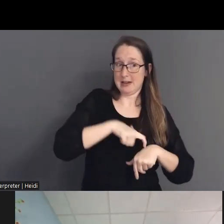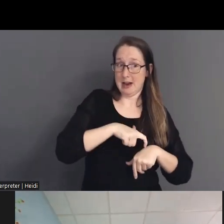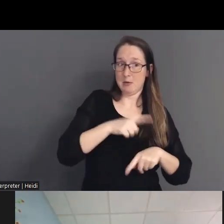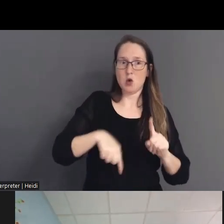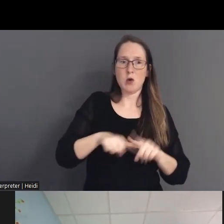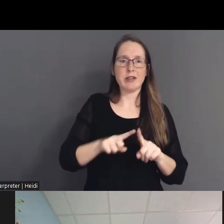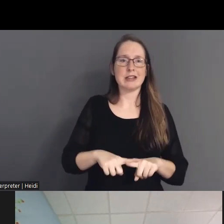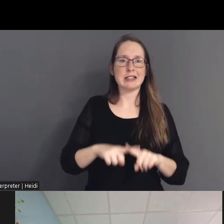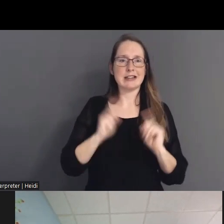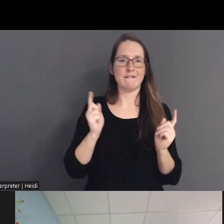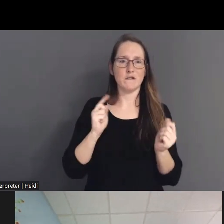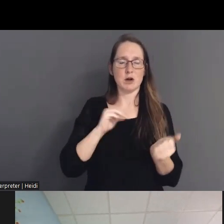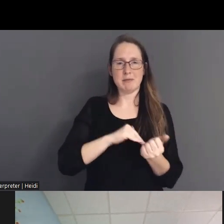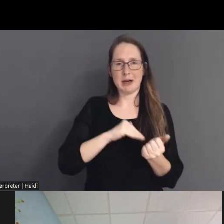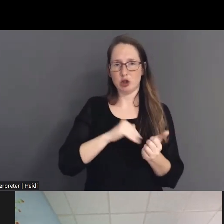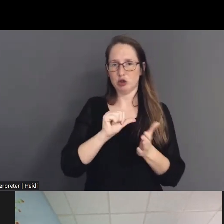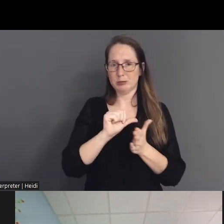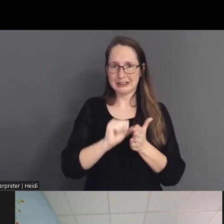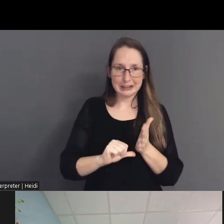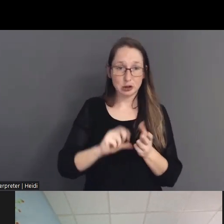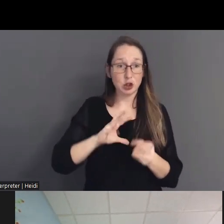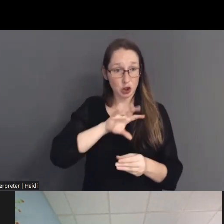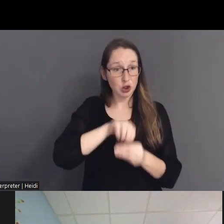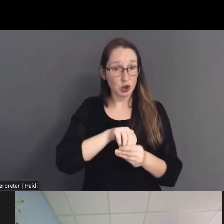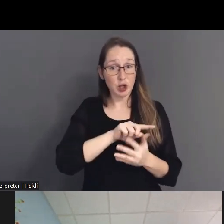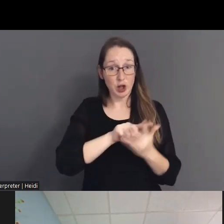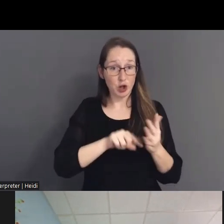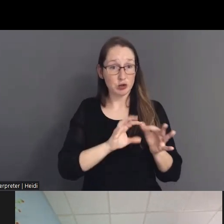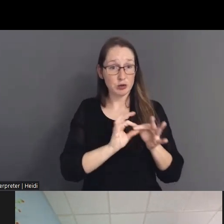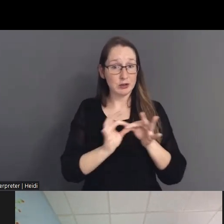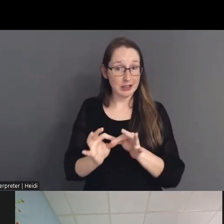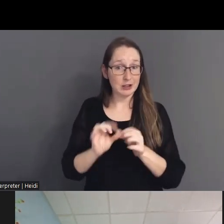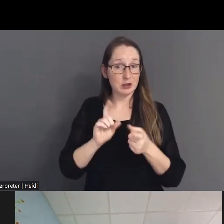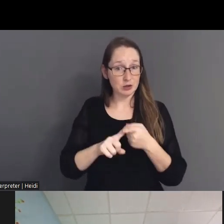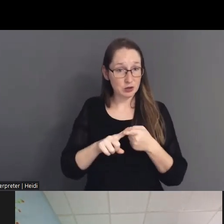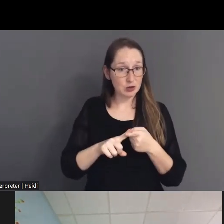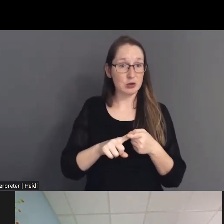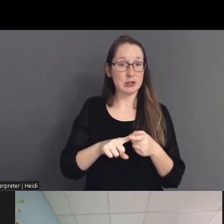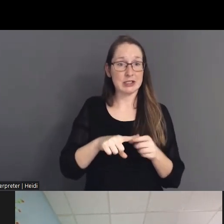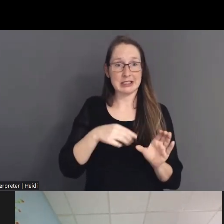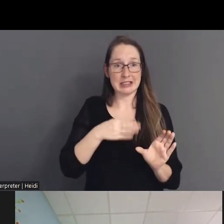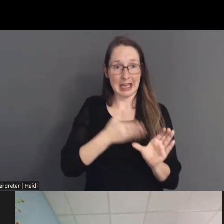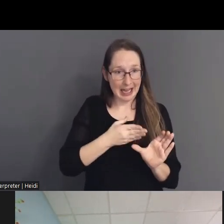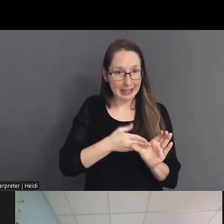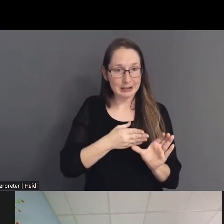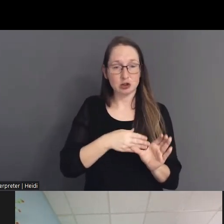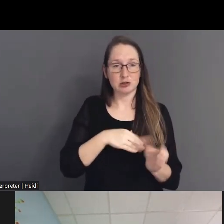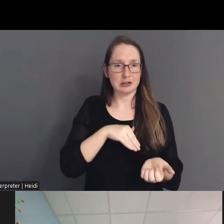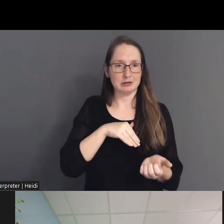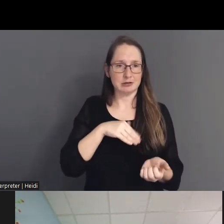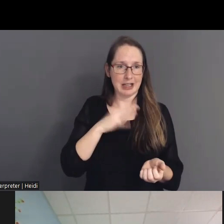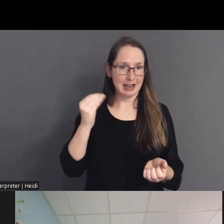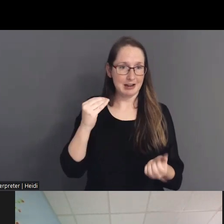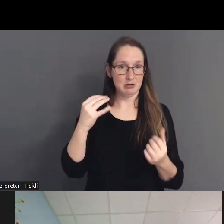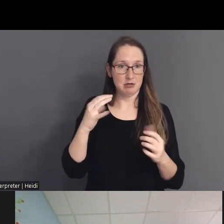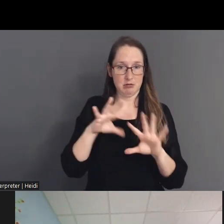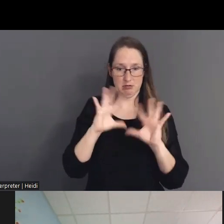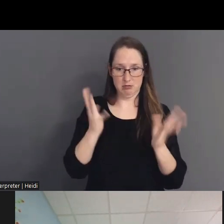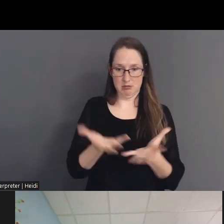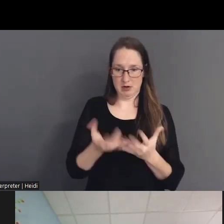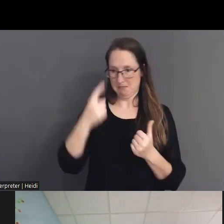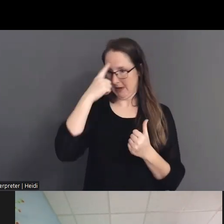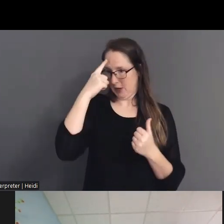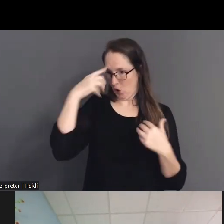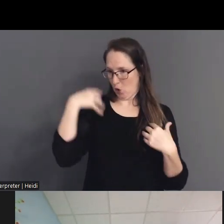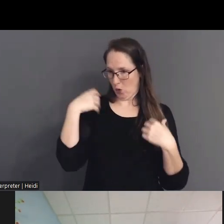different medical procedures, including those related to psychiatry and mental well-being, when